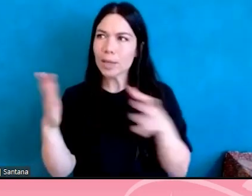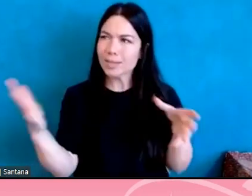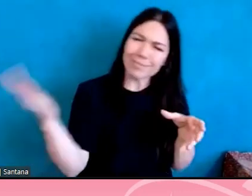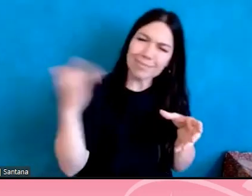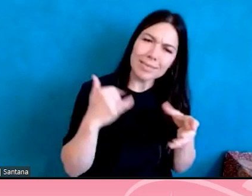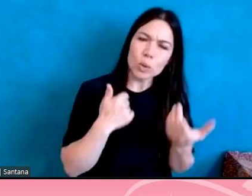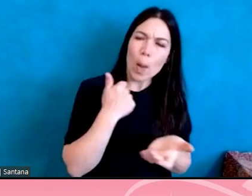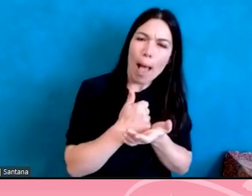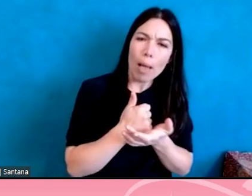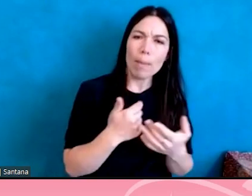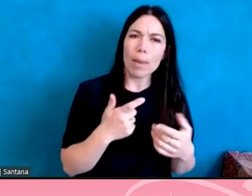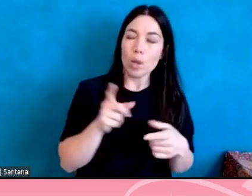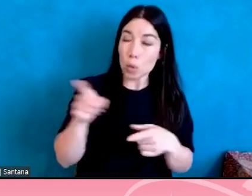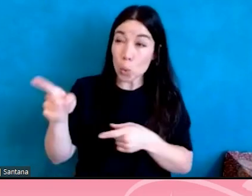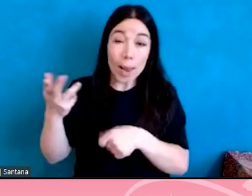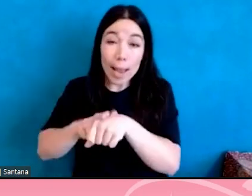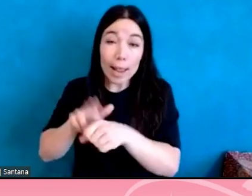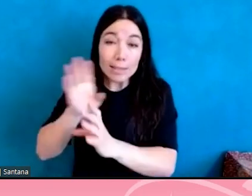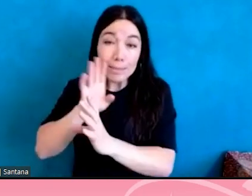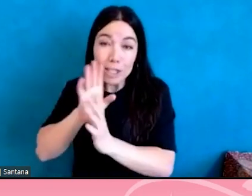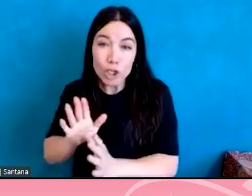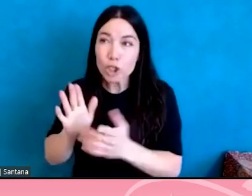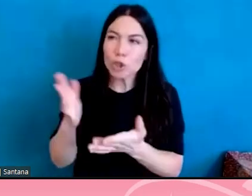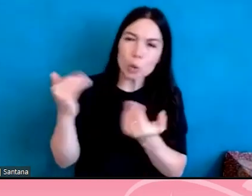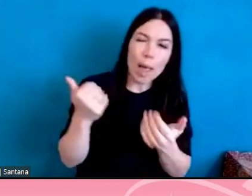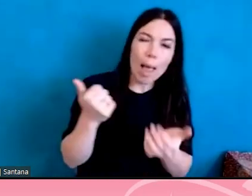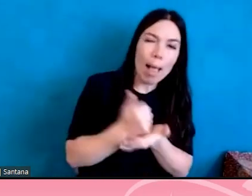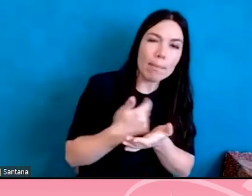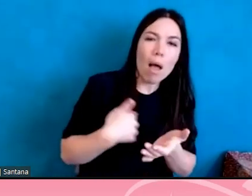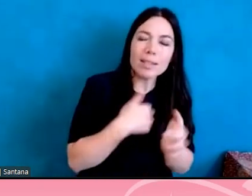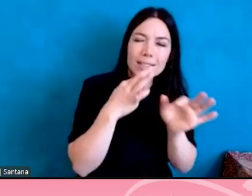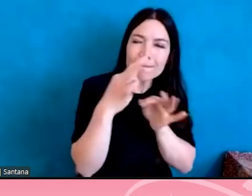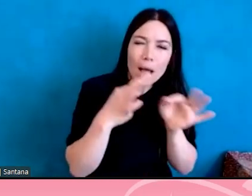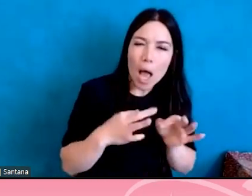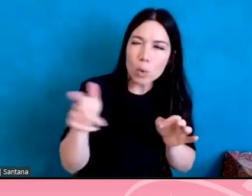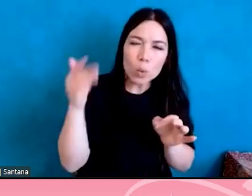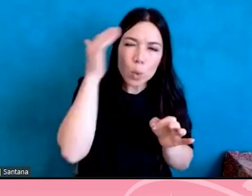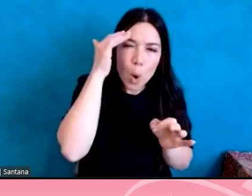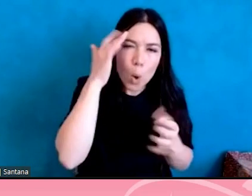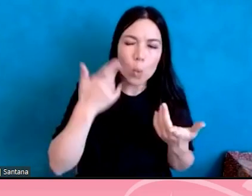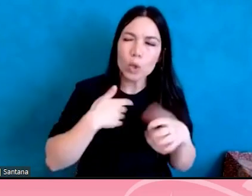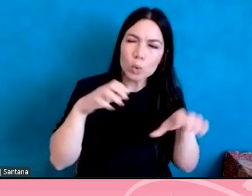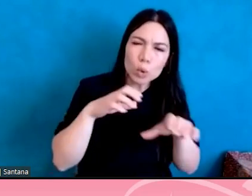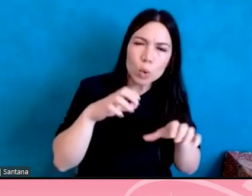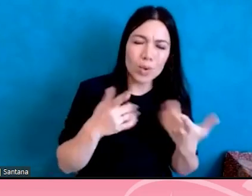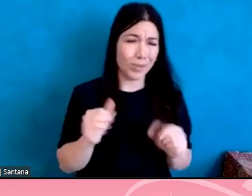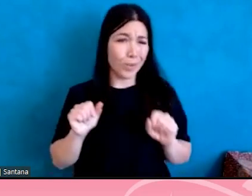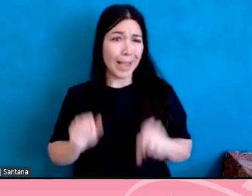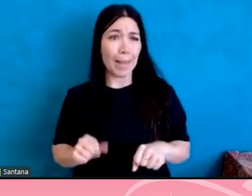speakers know, what they do, and that you can be a native speaker without being